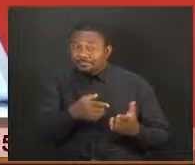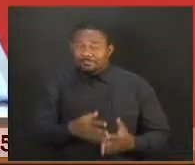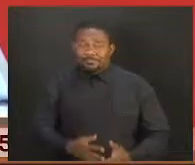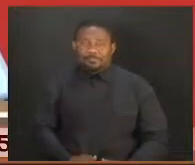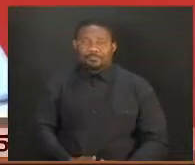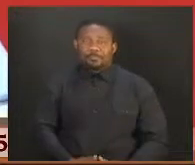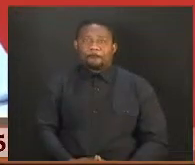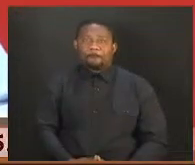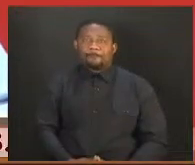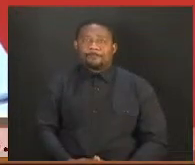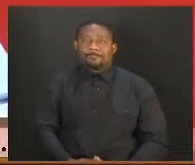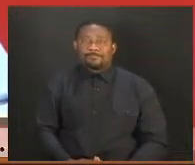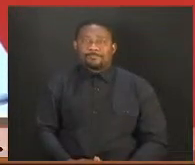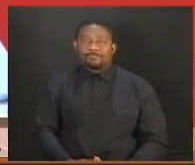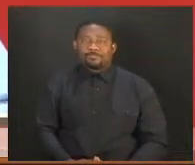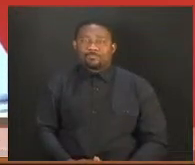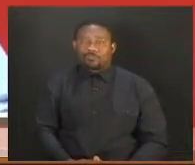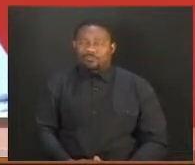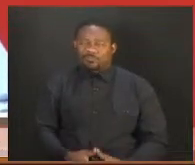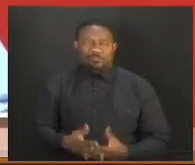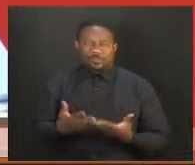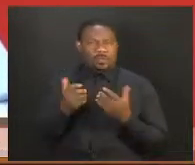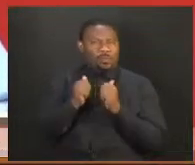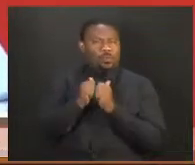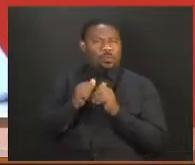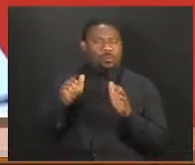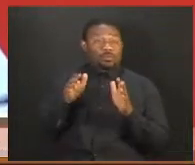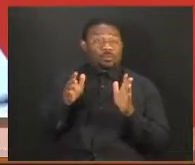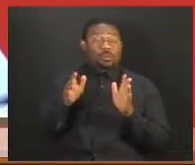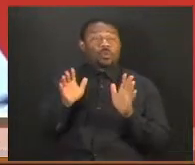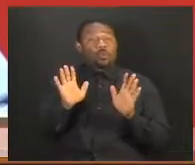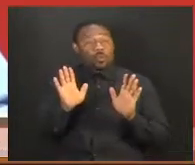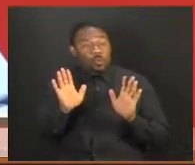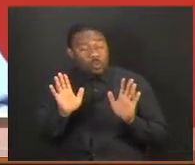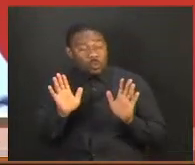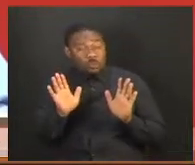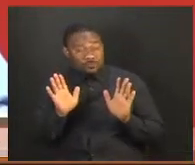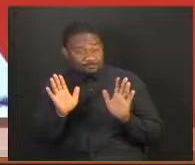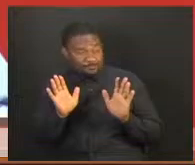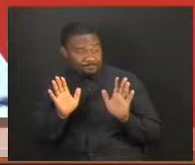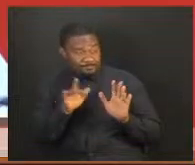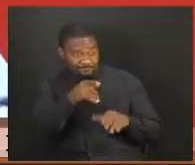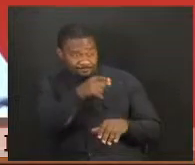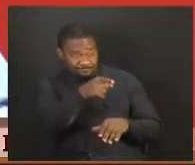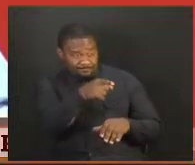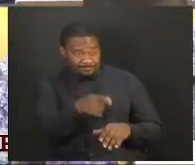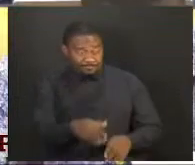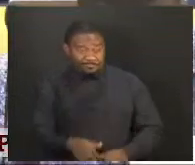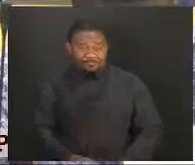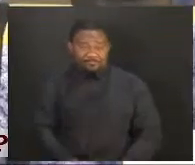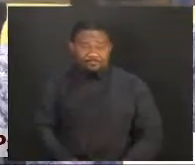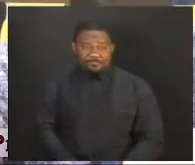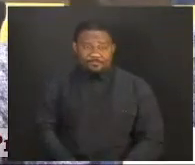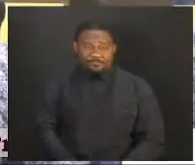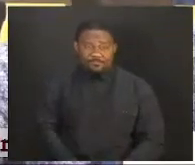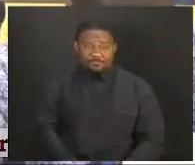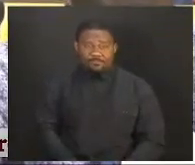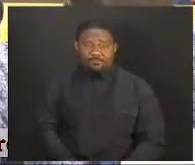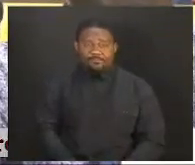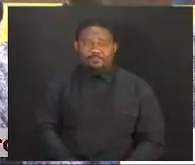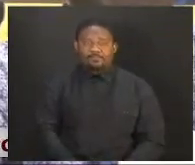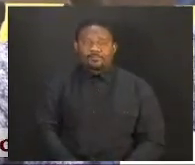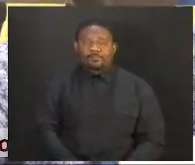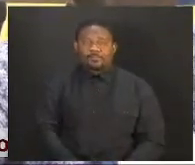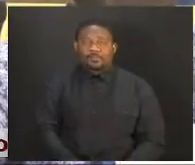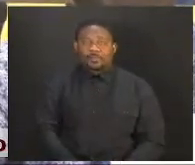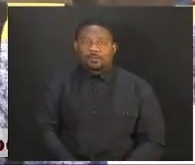Honorable members, in the absence of any correction, yes? Mr. Speaker, some